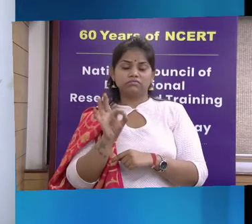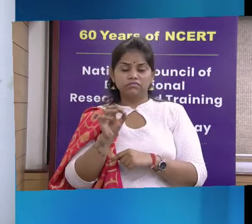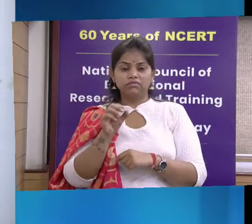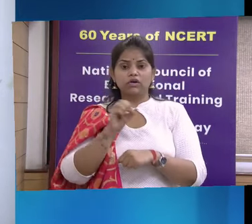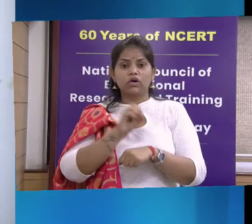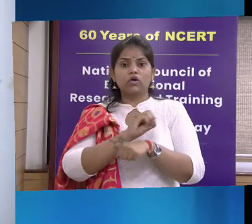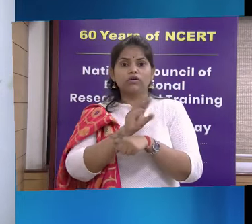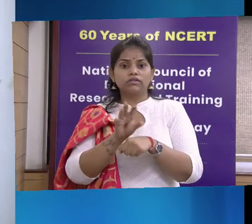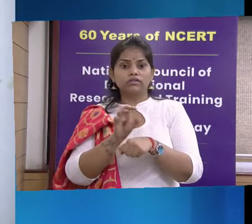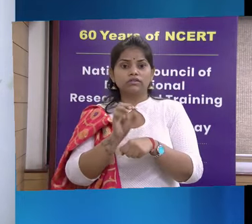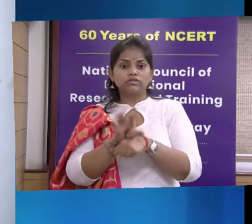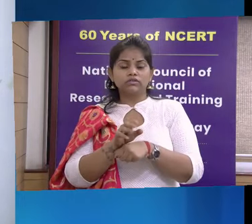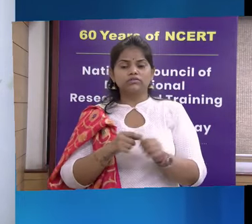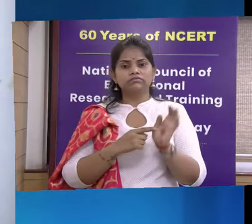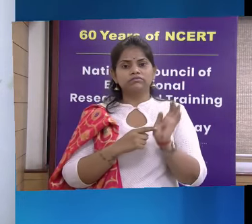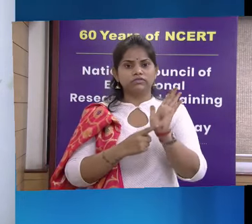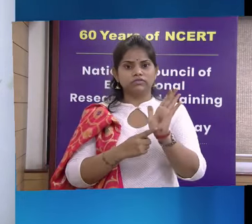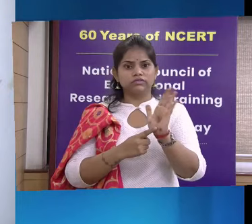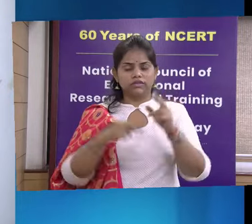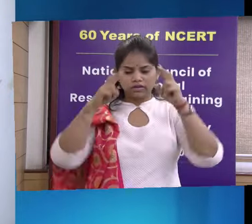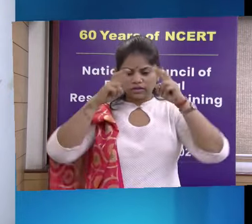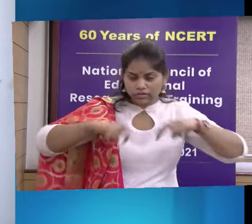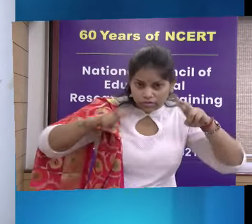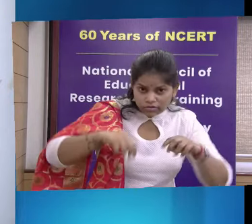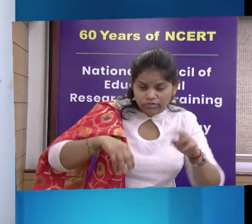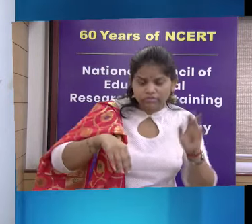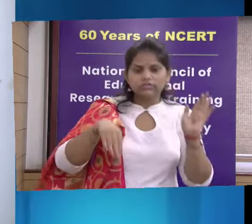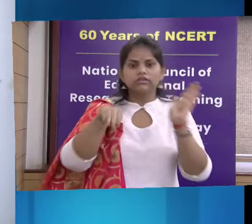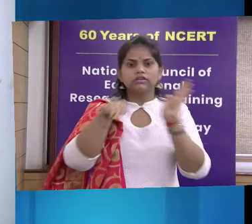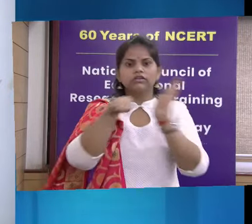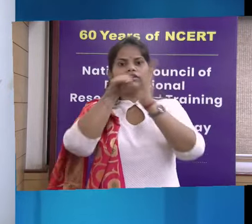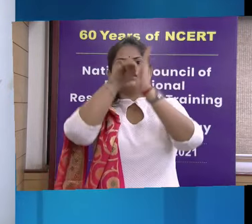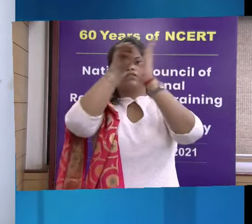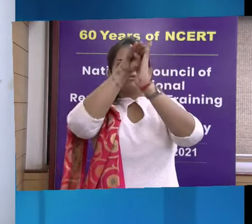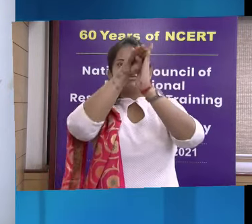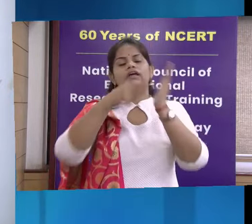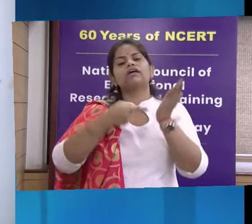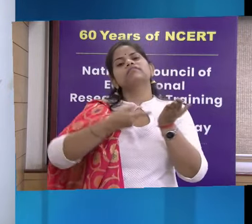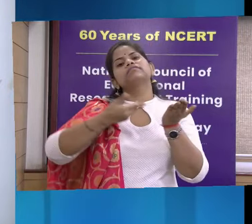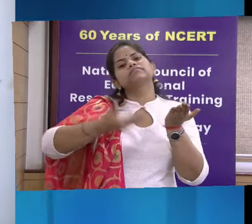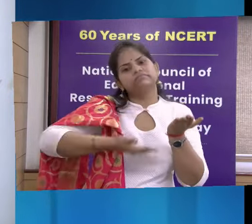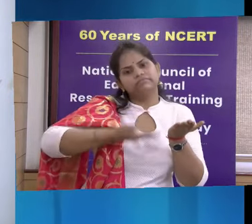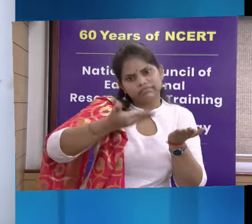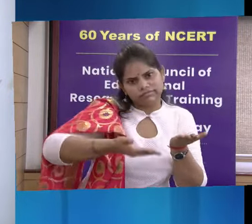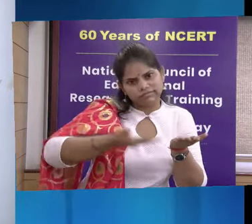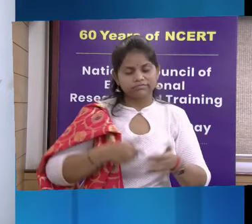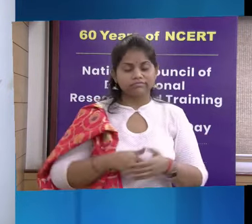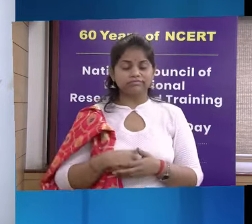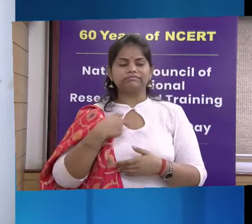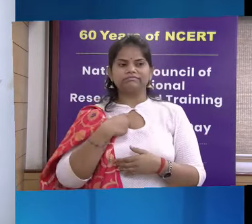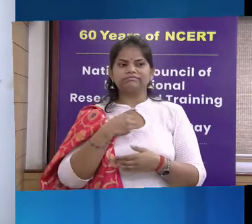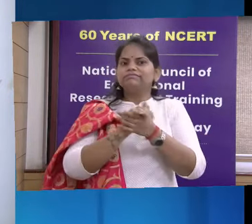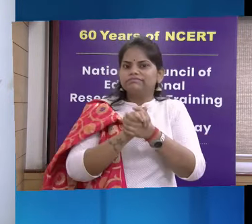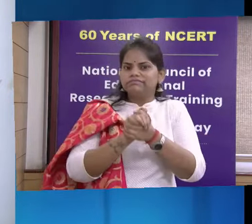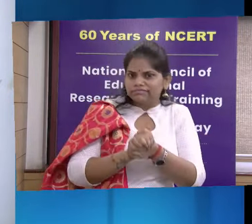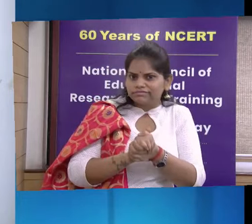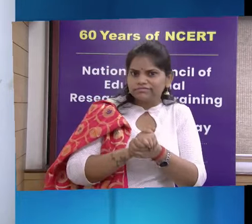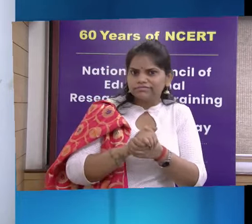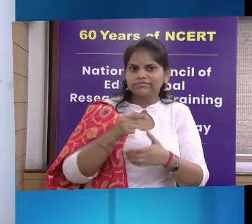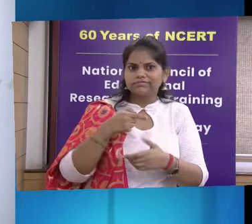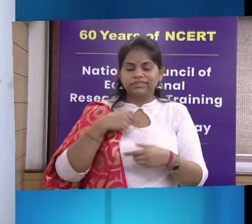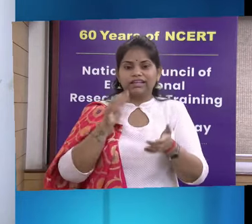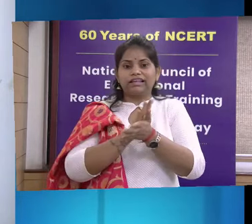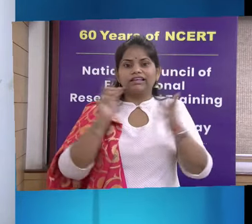That is research, development, and training. My dear friends, the celebration